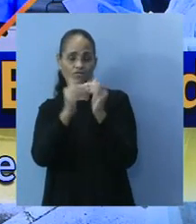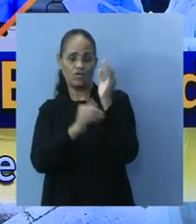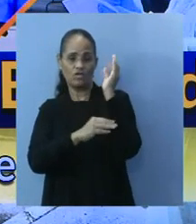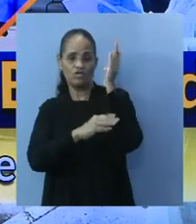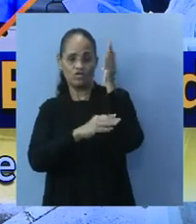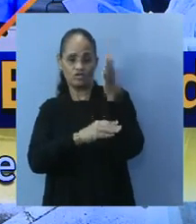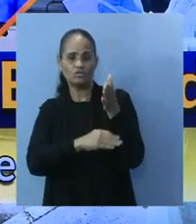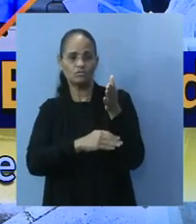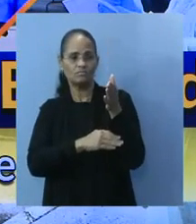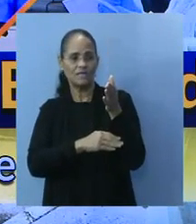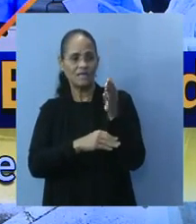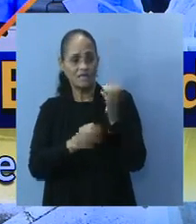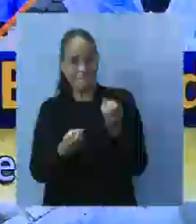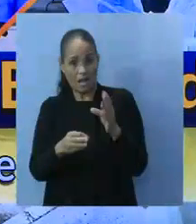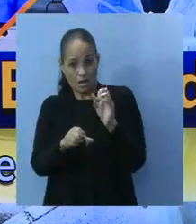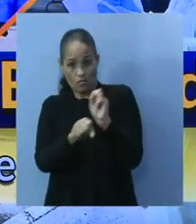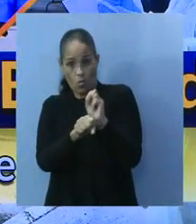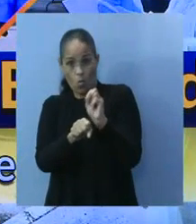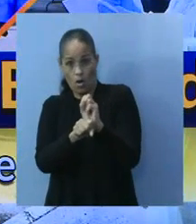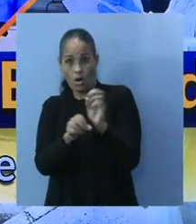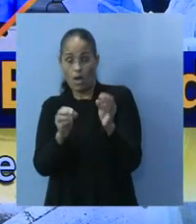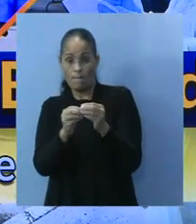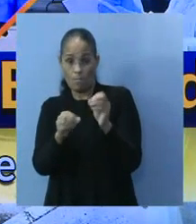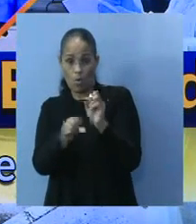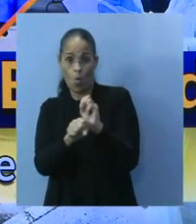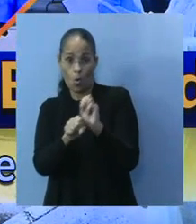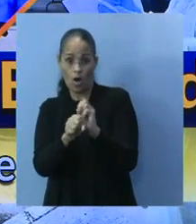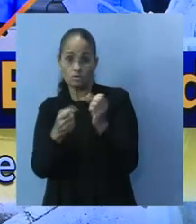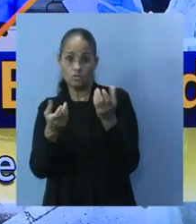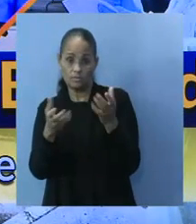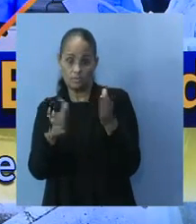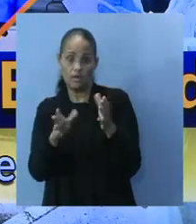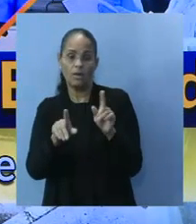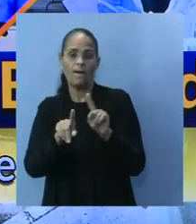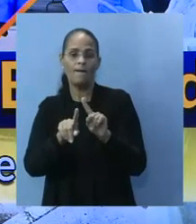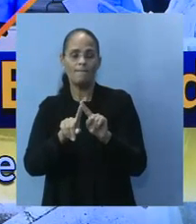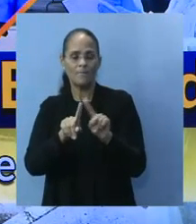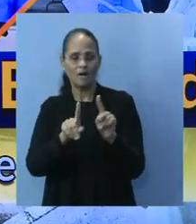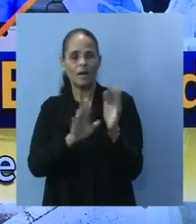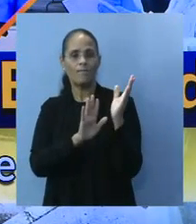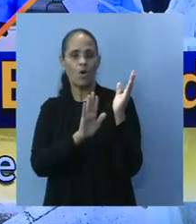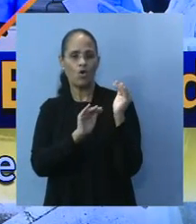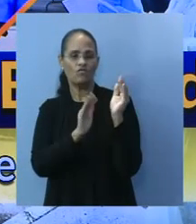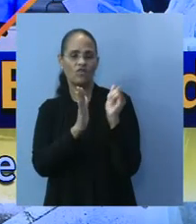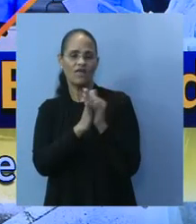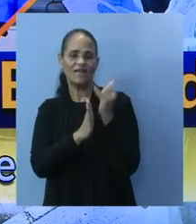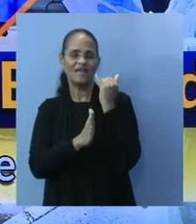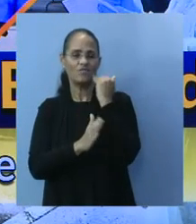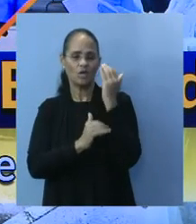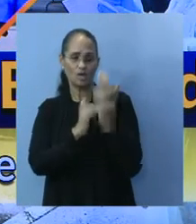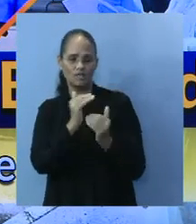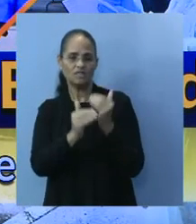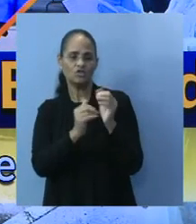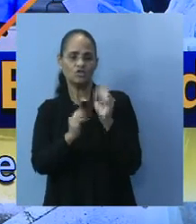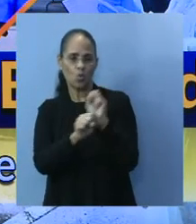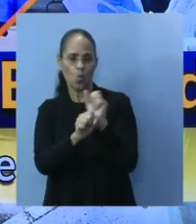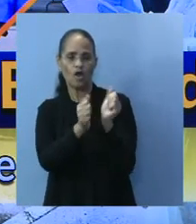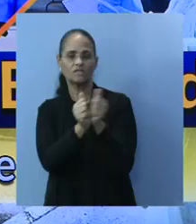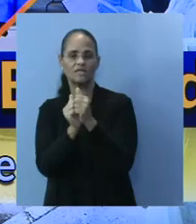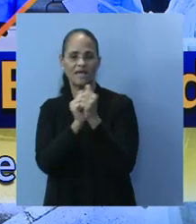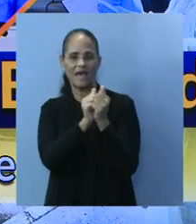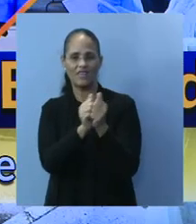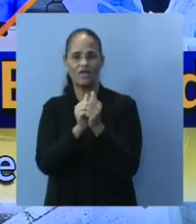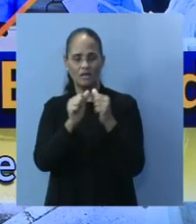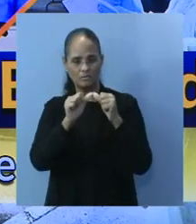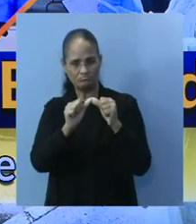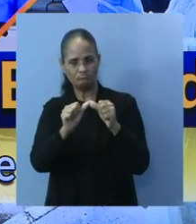work underway, and certainly much more work to be done. But I am hopeful that if we continue to work together, make